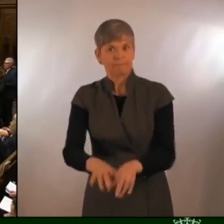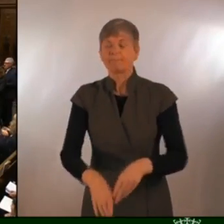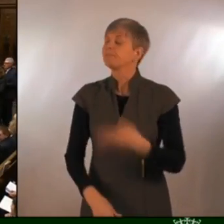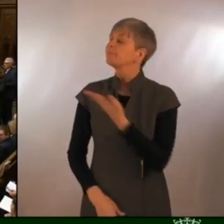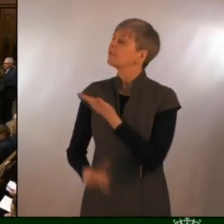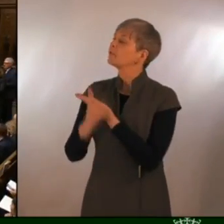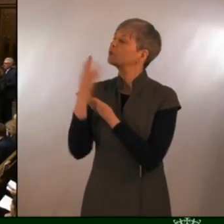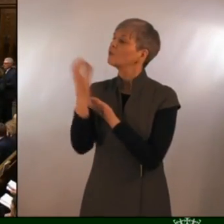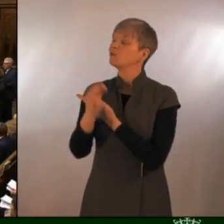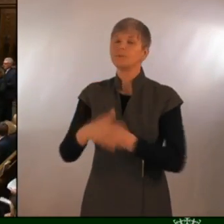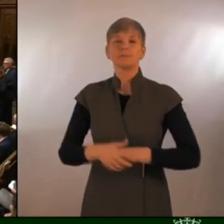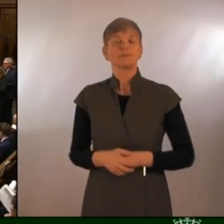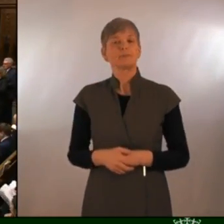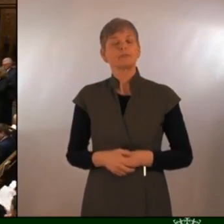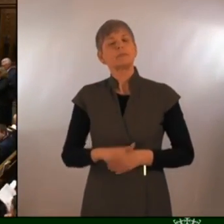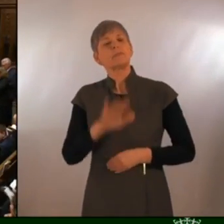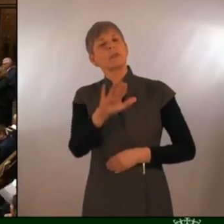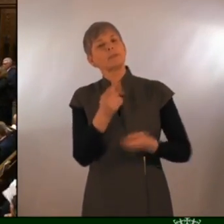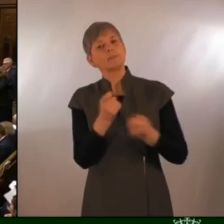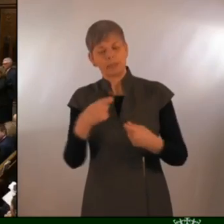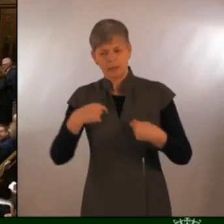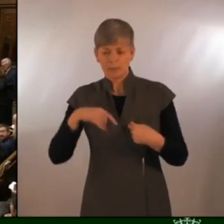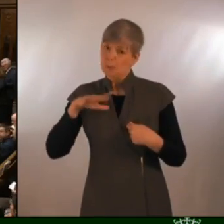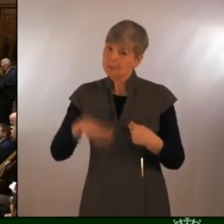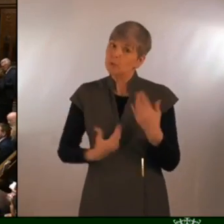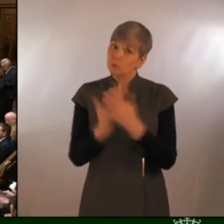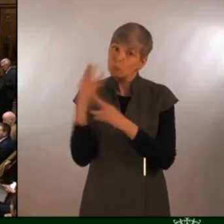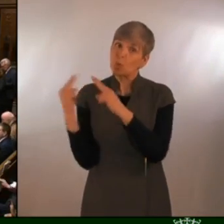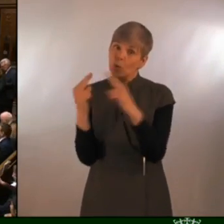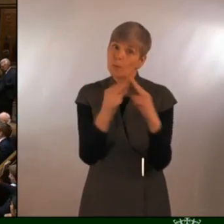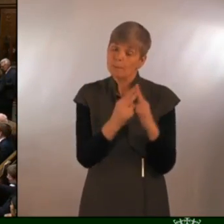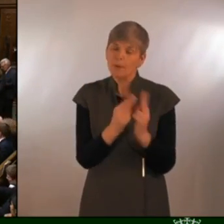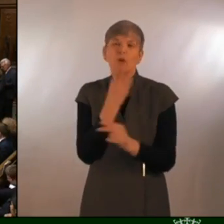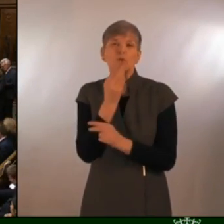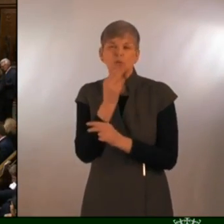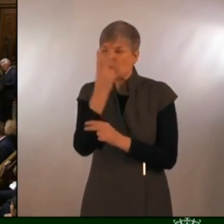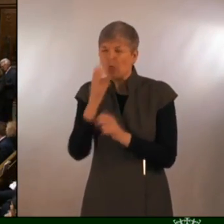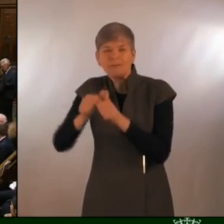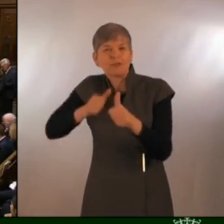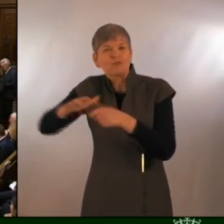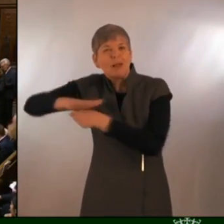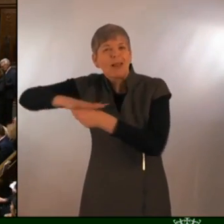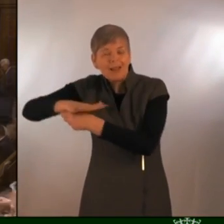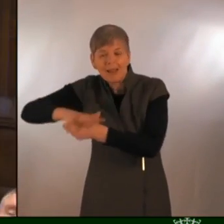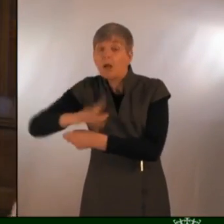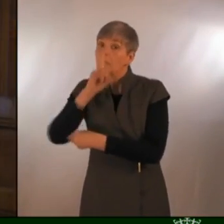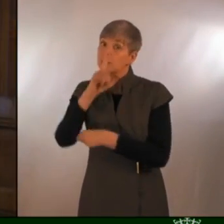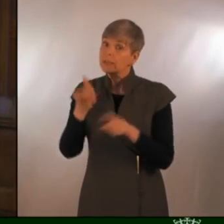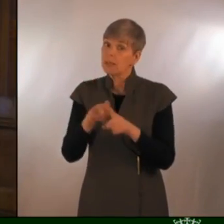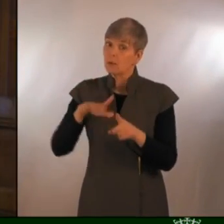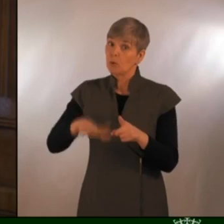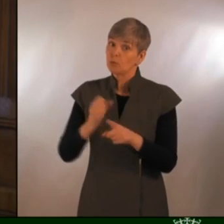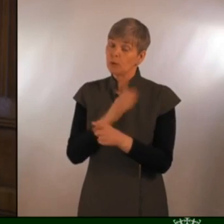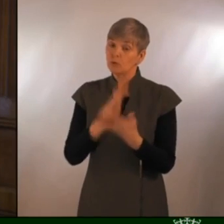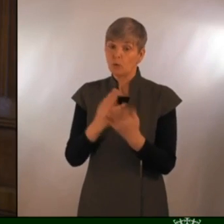Mr. Speaker, we need to build more homes on brownfield sites, but we also need to make sure that the houses that we've got are of a